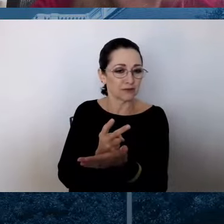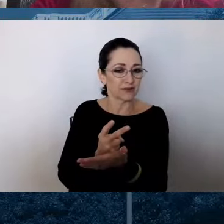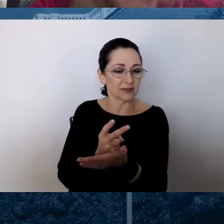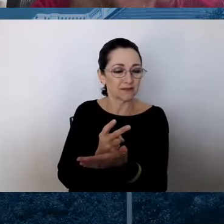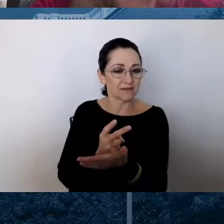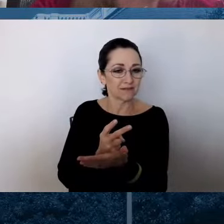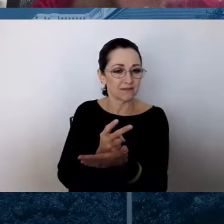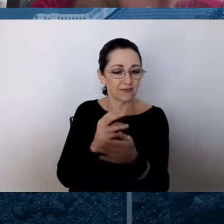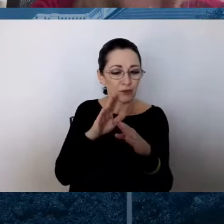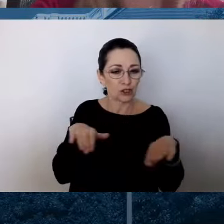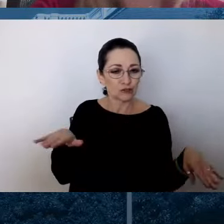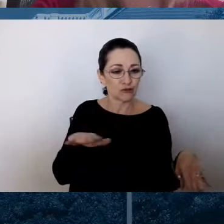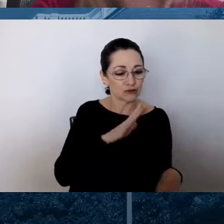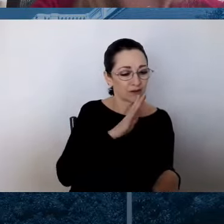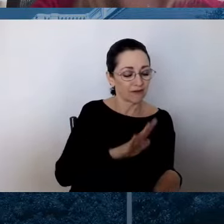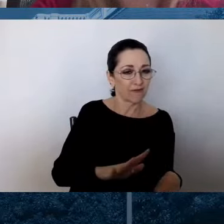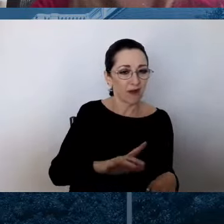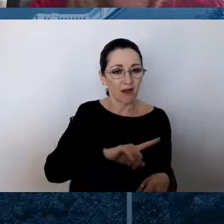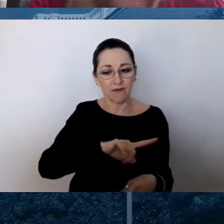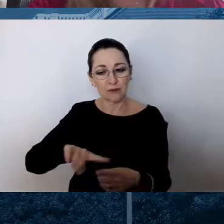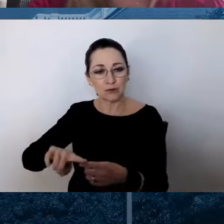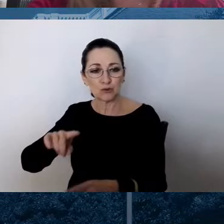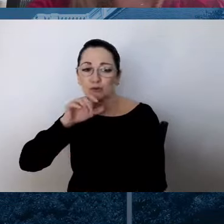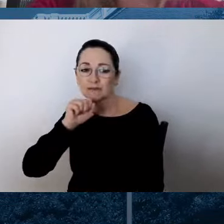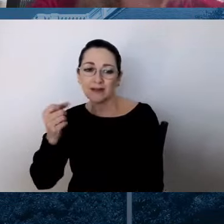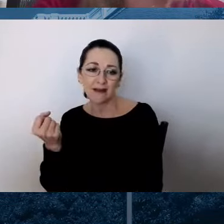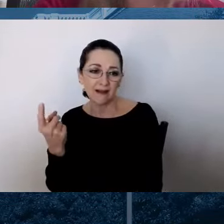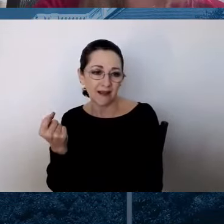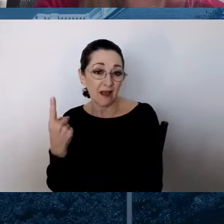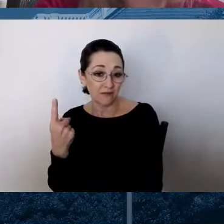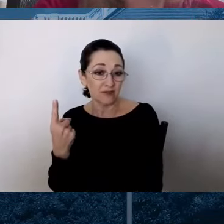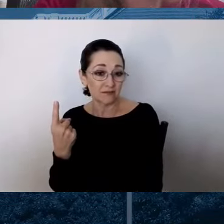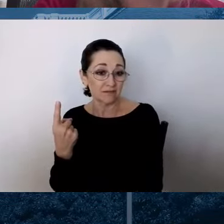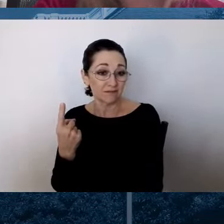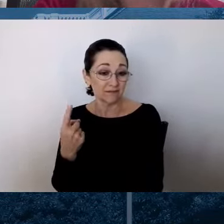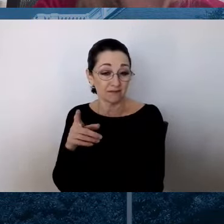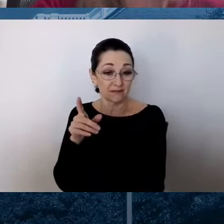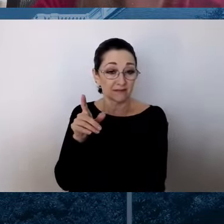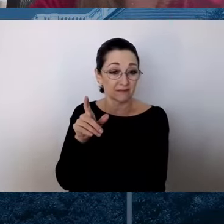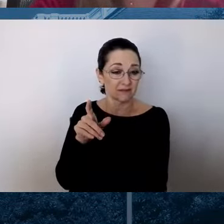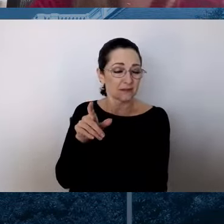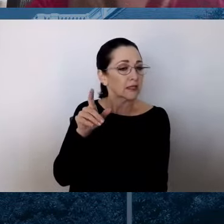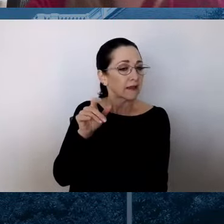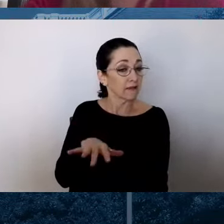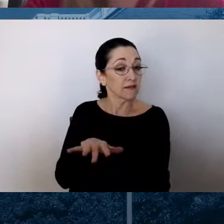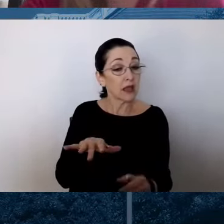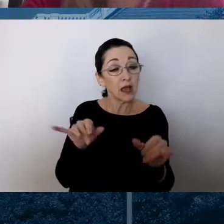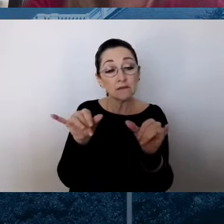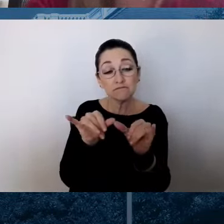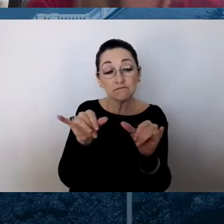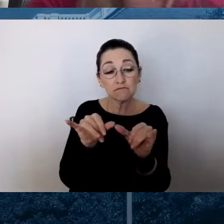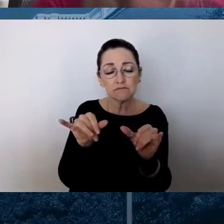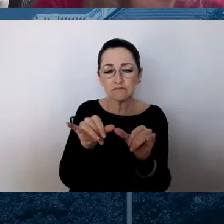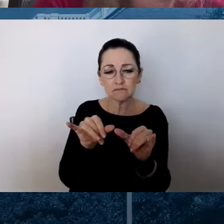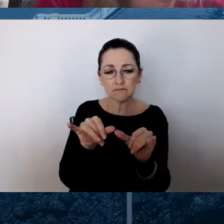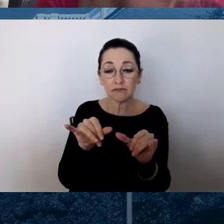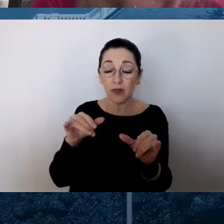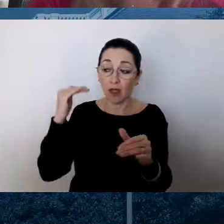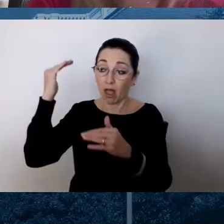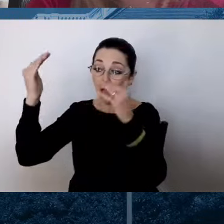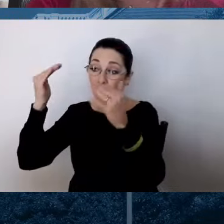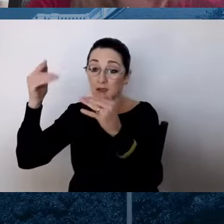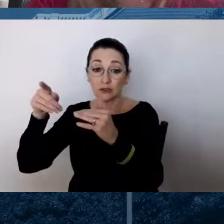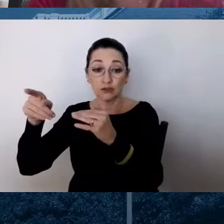11. It's a 1/3 of the adult dose size, and it's widely